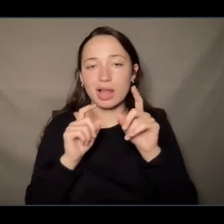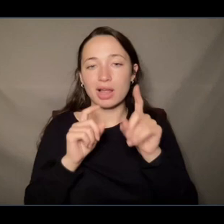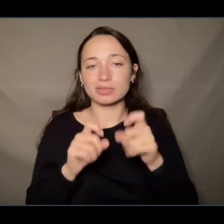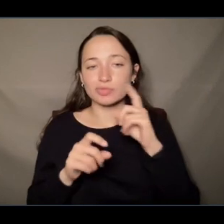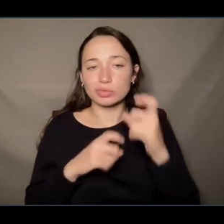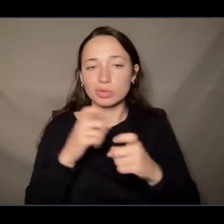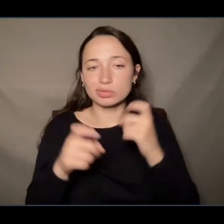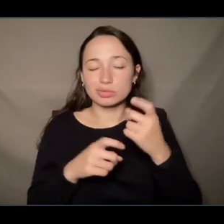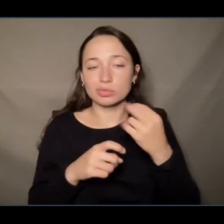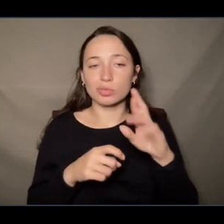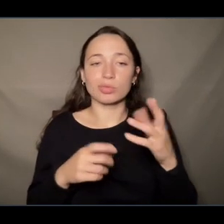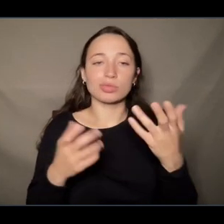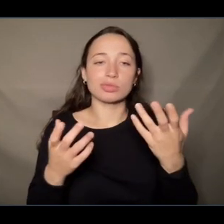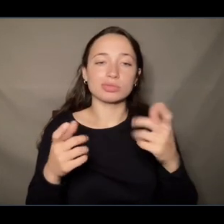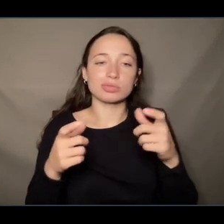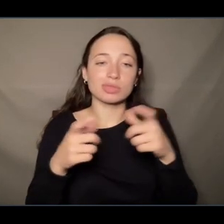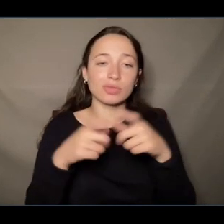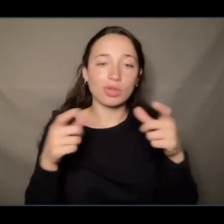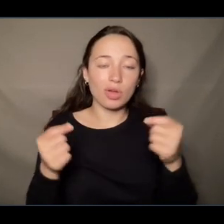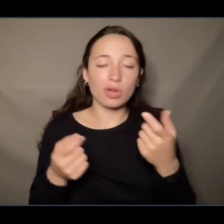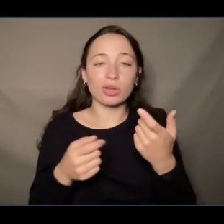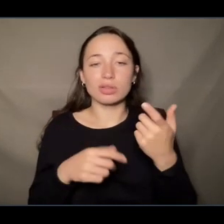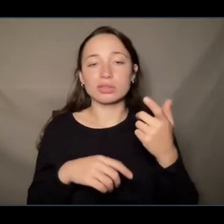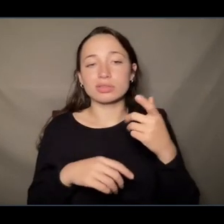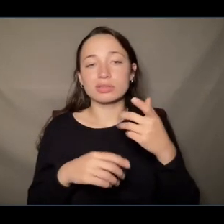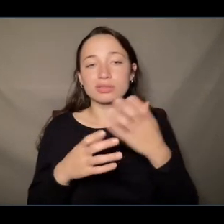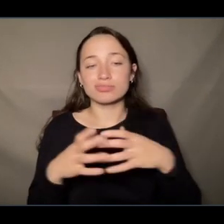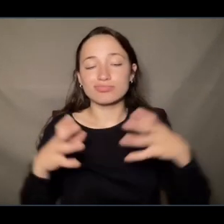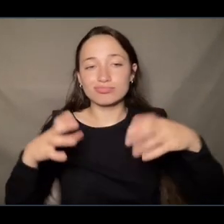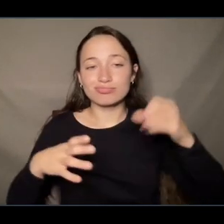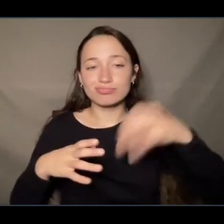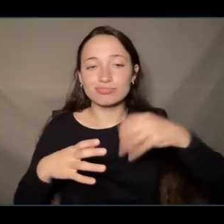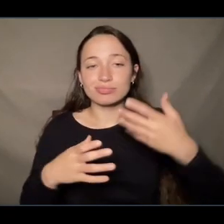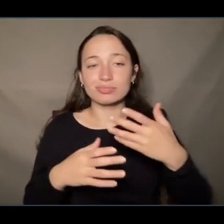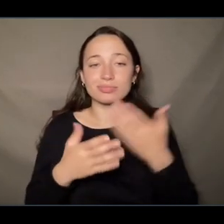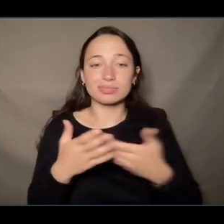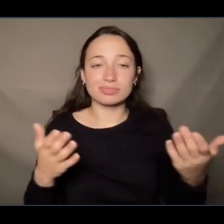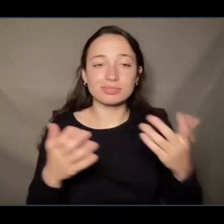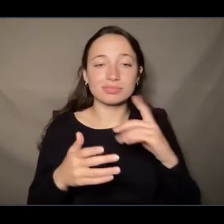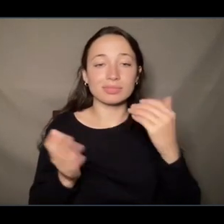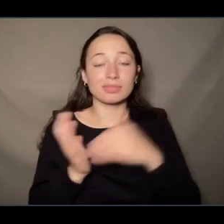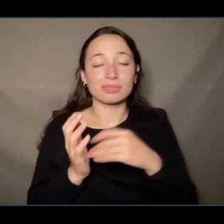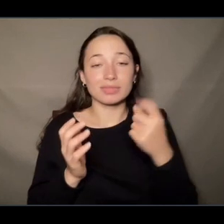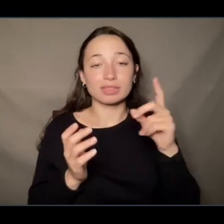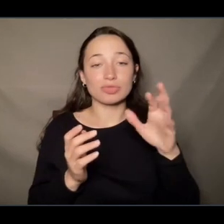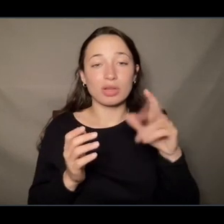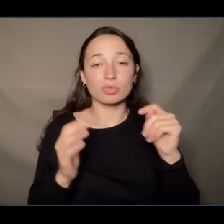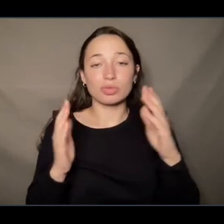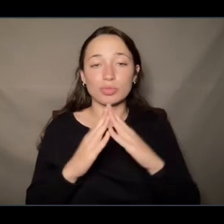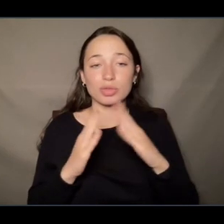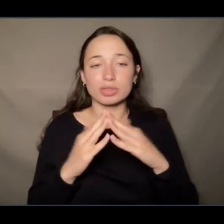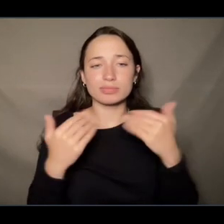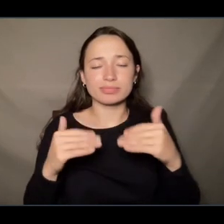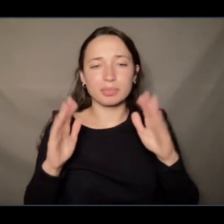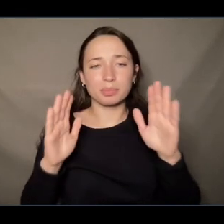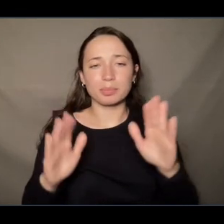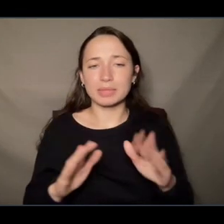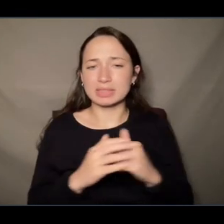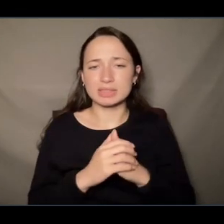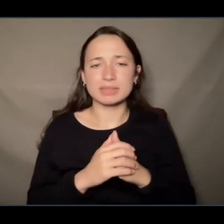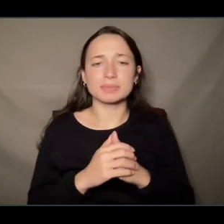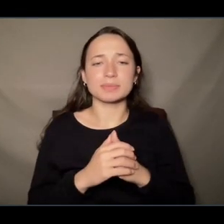for donations of gift cards and gift baskets and merchandise. And again, the Dracut community has been an amazing